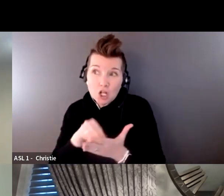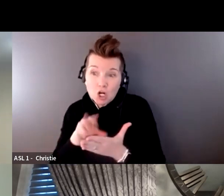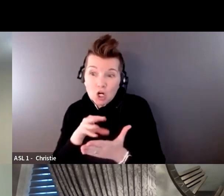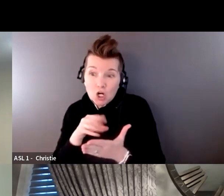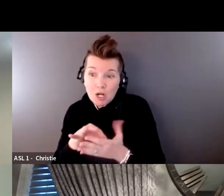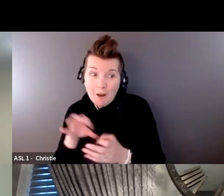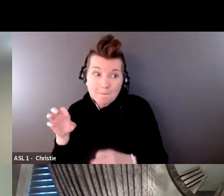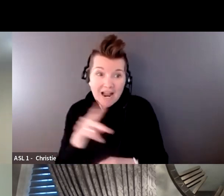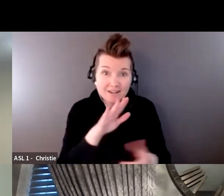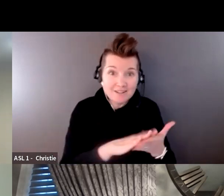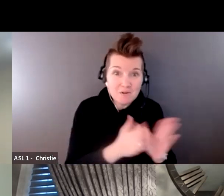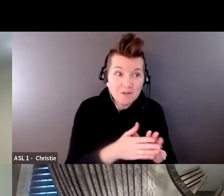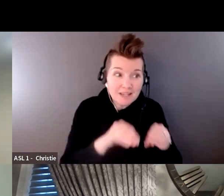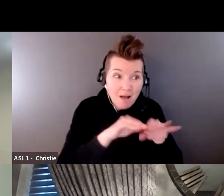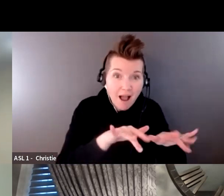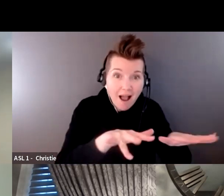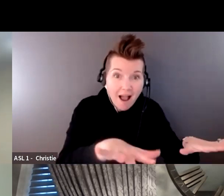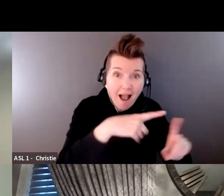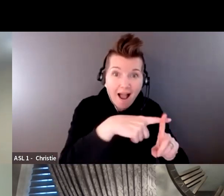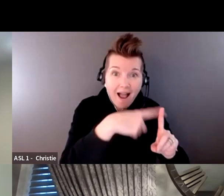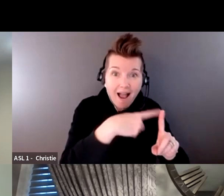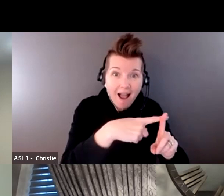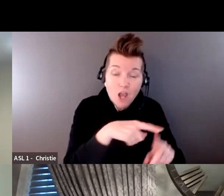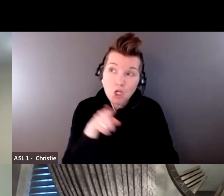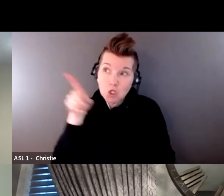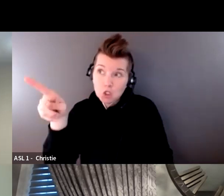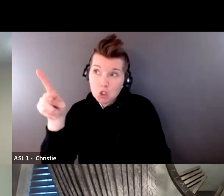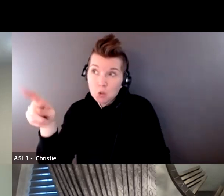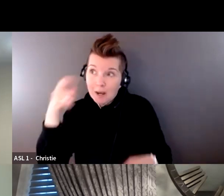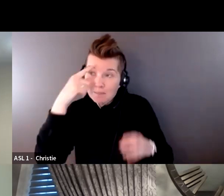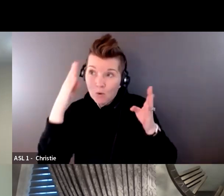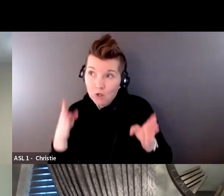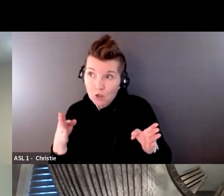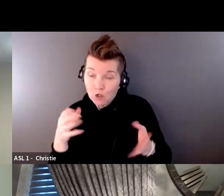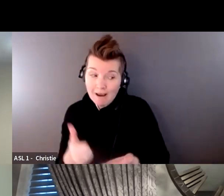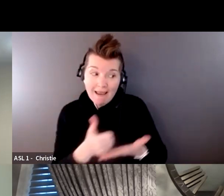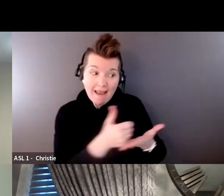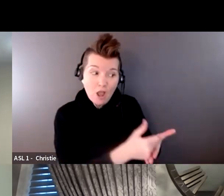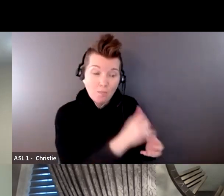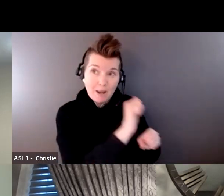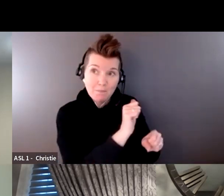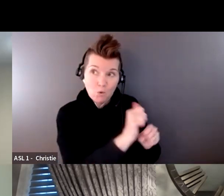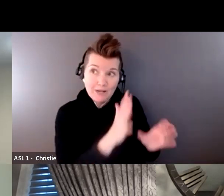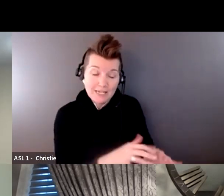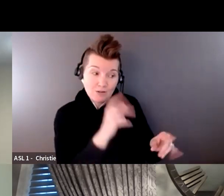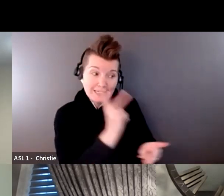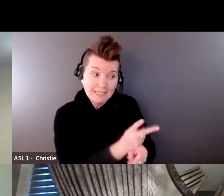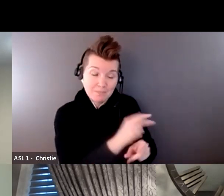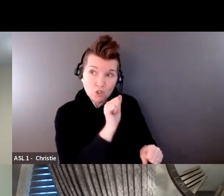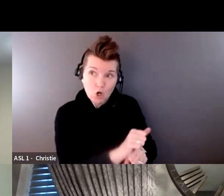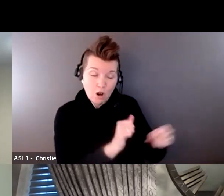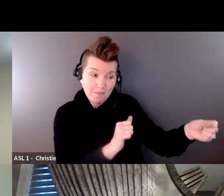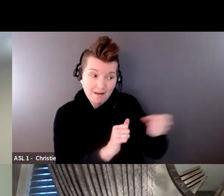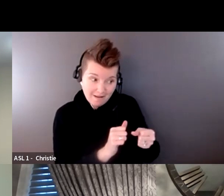employers, helping employees to stay in their job, to maintain their job so that they can